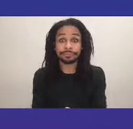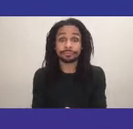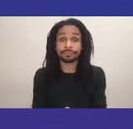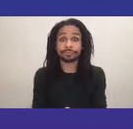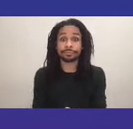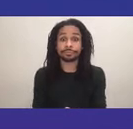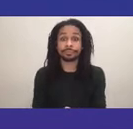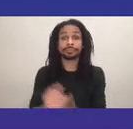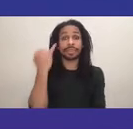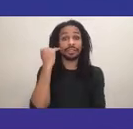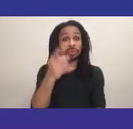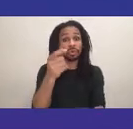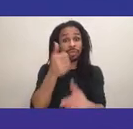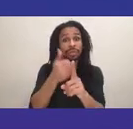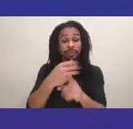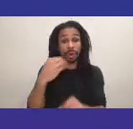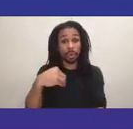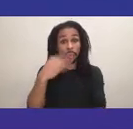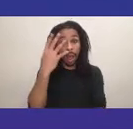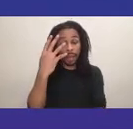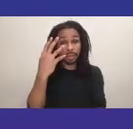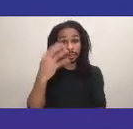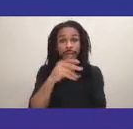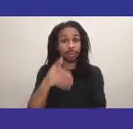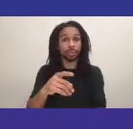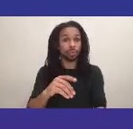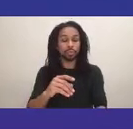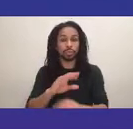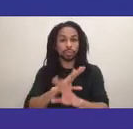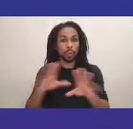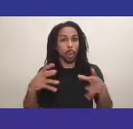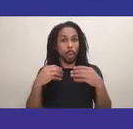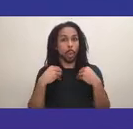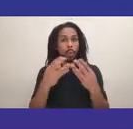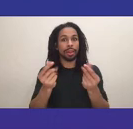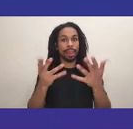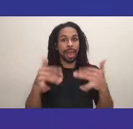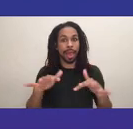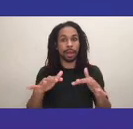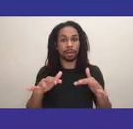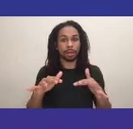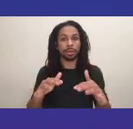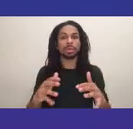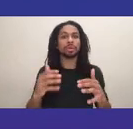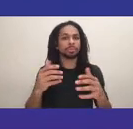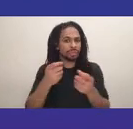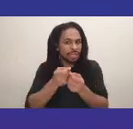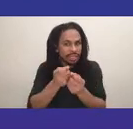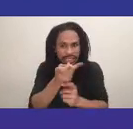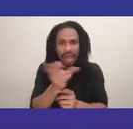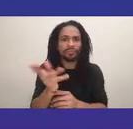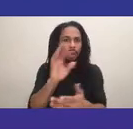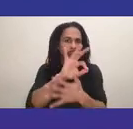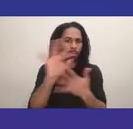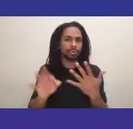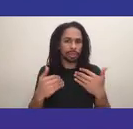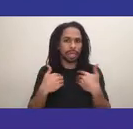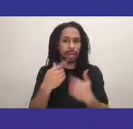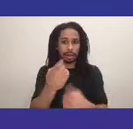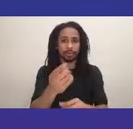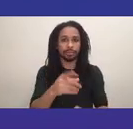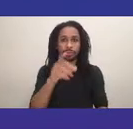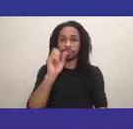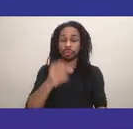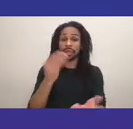if you are white and you do not own land, you can, there are several things that you can do. You can raise